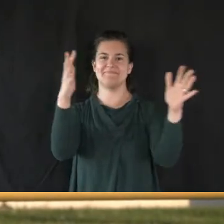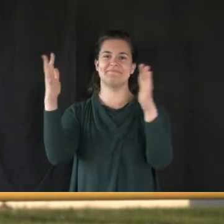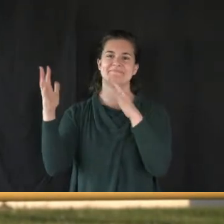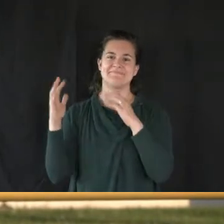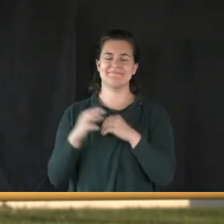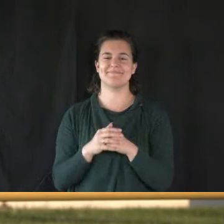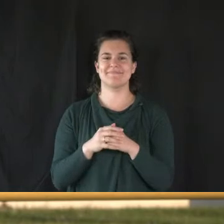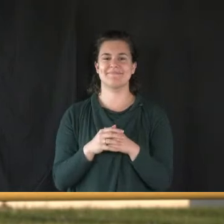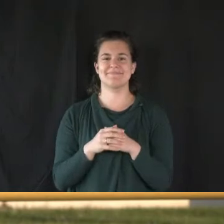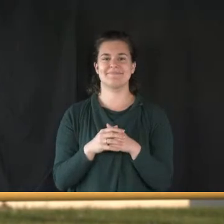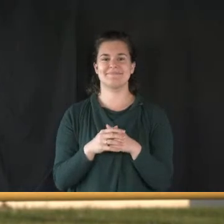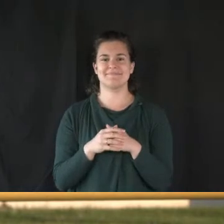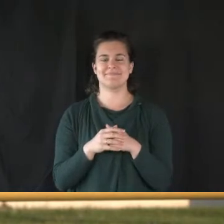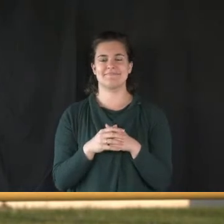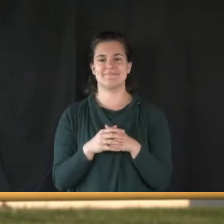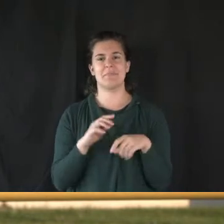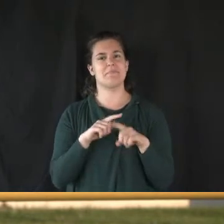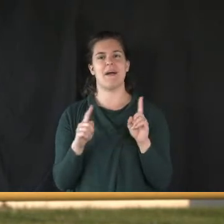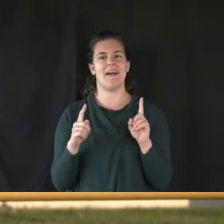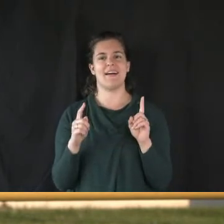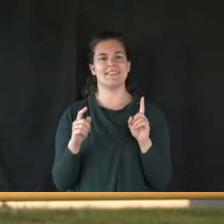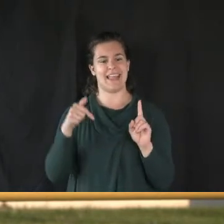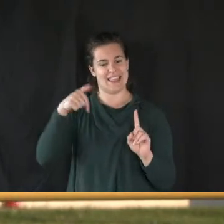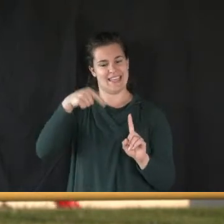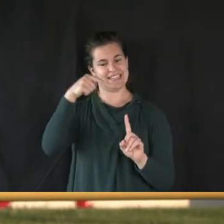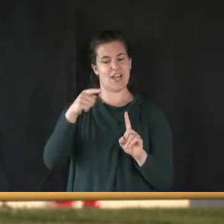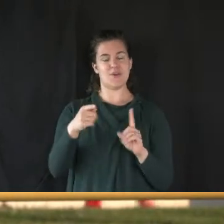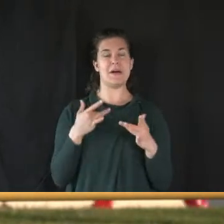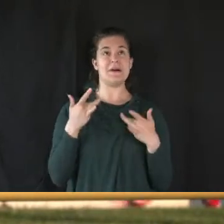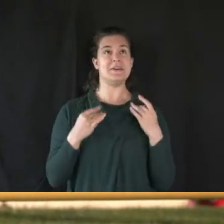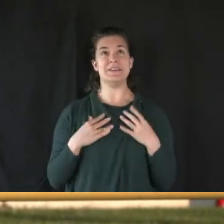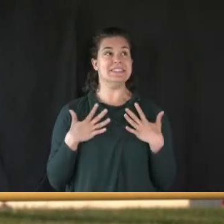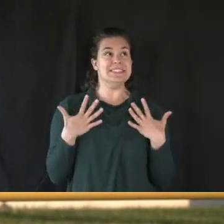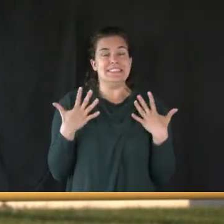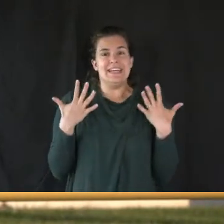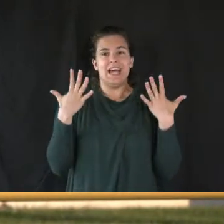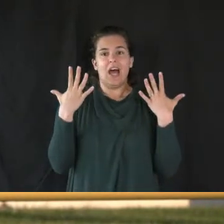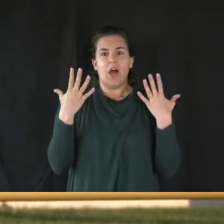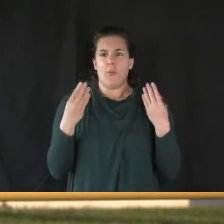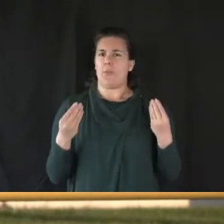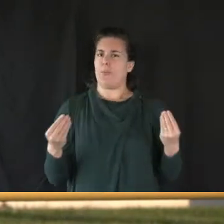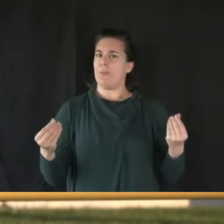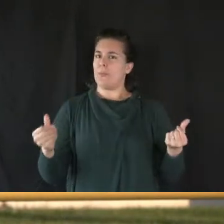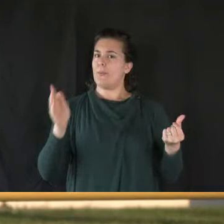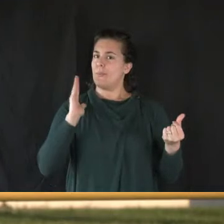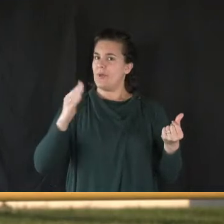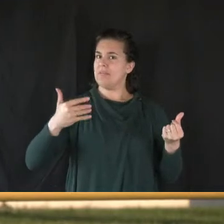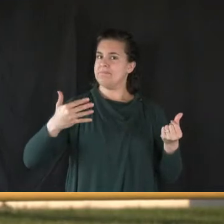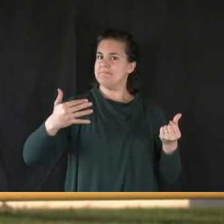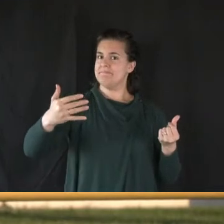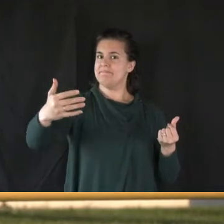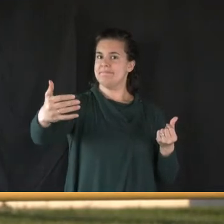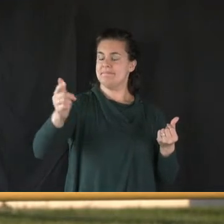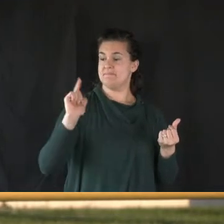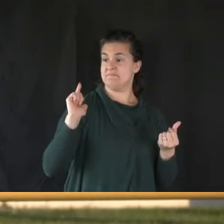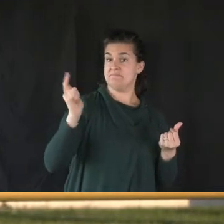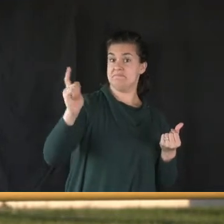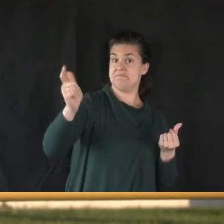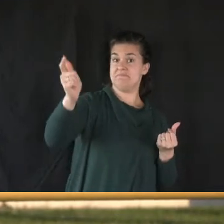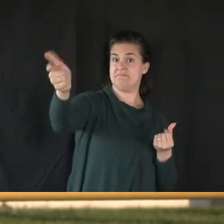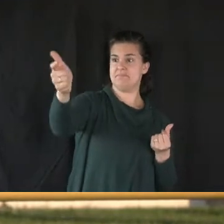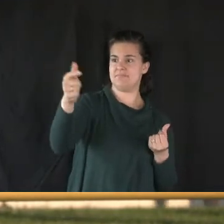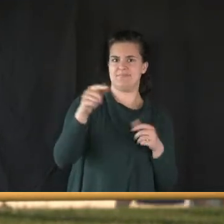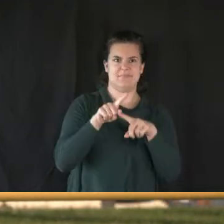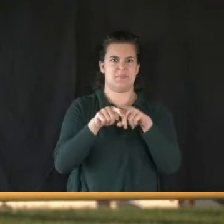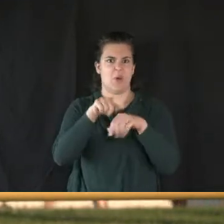But the patina of this day will wear off. Ultimately, what defines you will be really what you